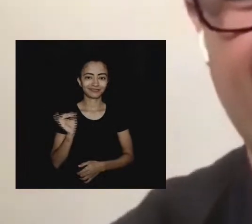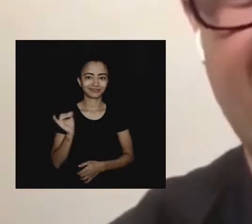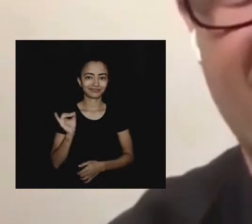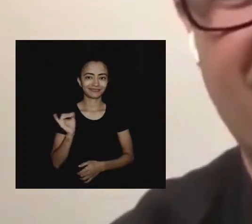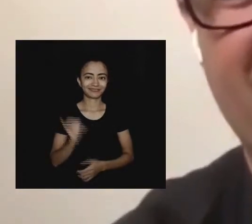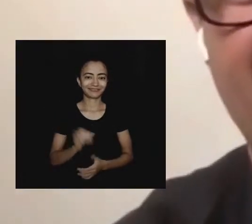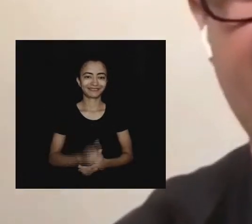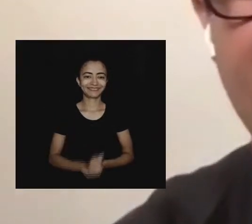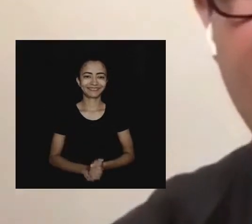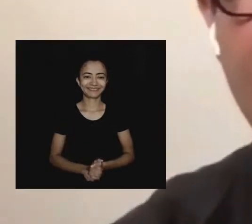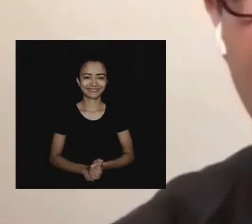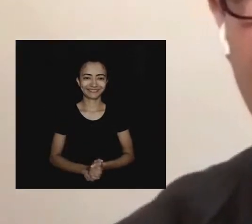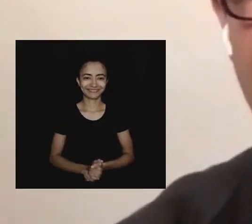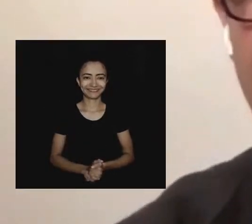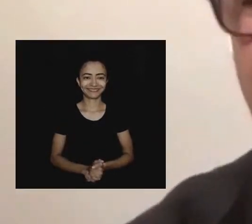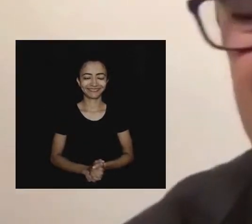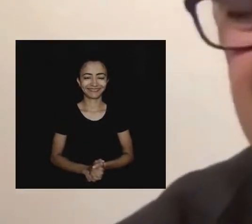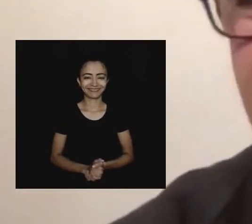Hello.